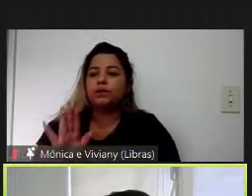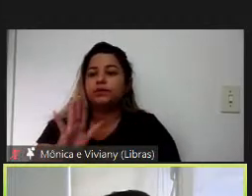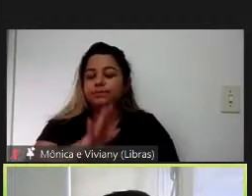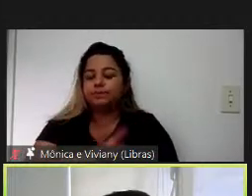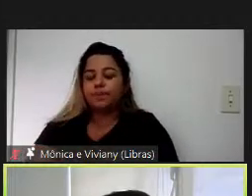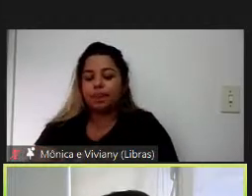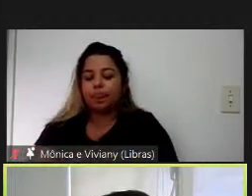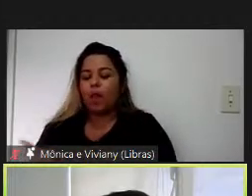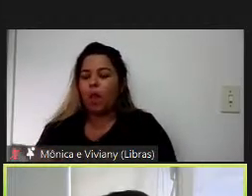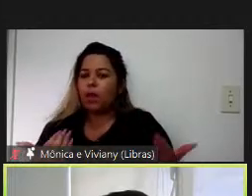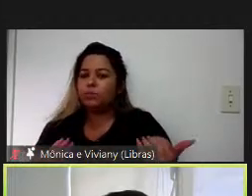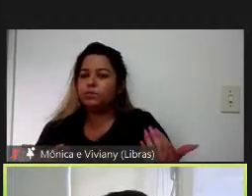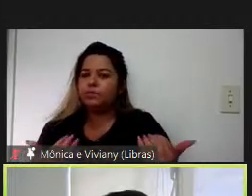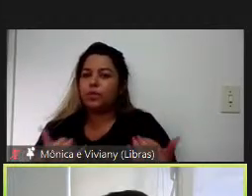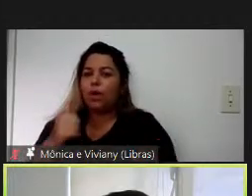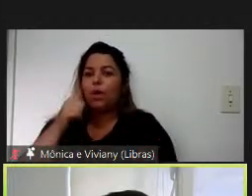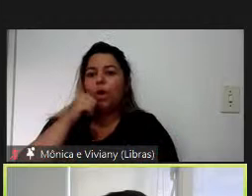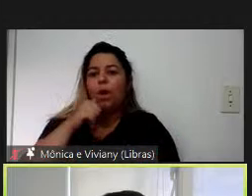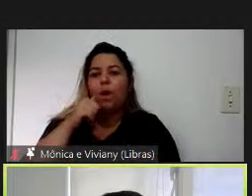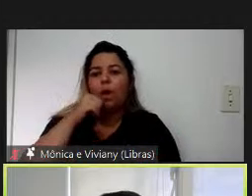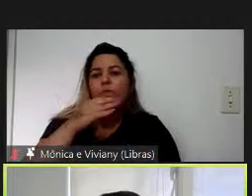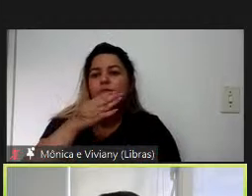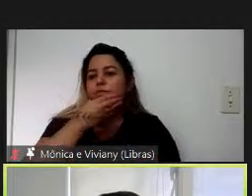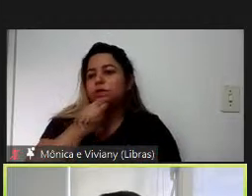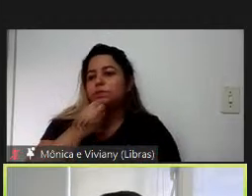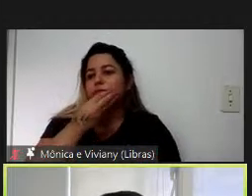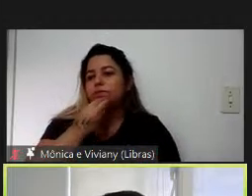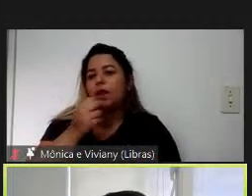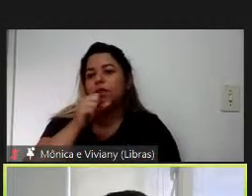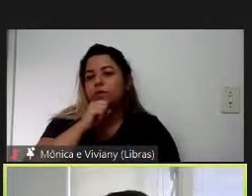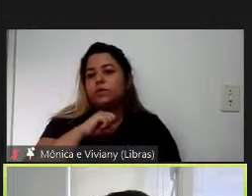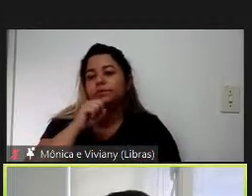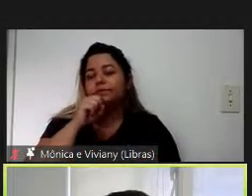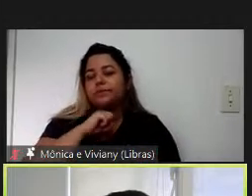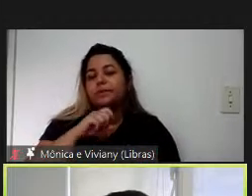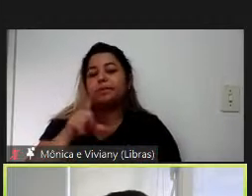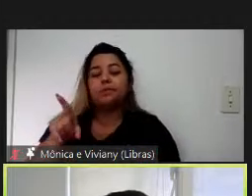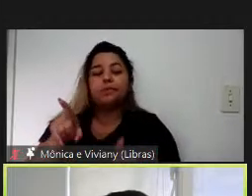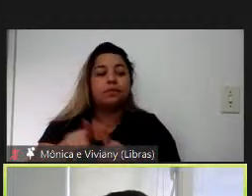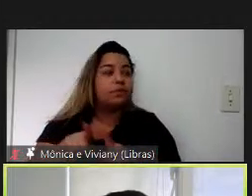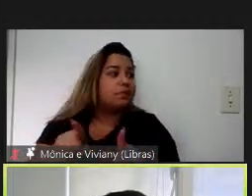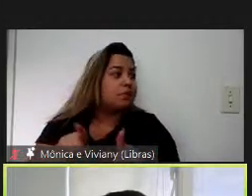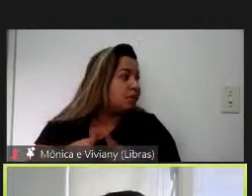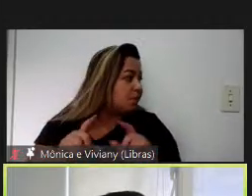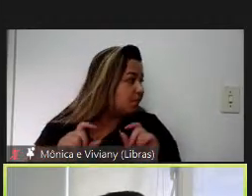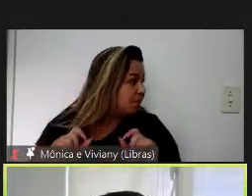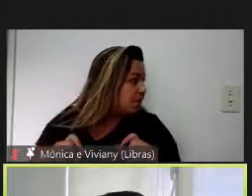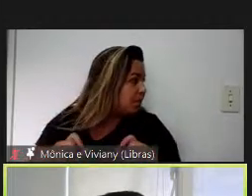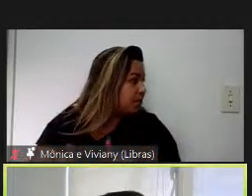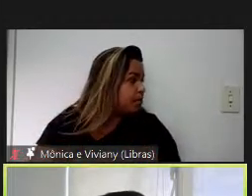of the child, adolescents, men, women, and the old people, guaranteeing